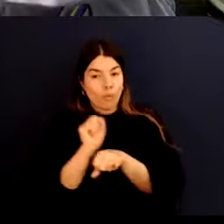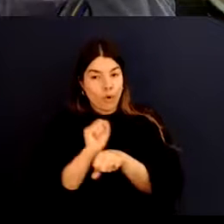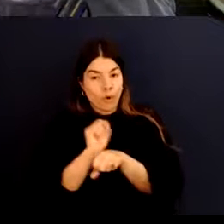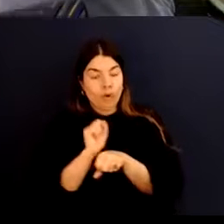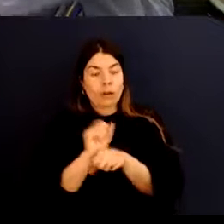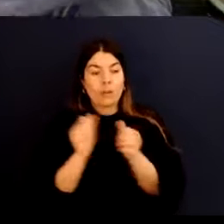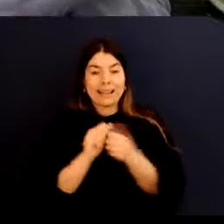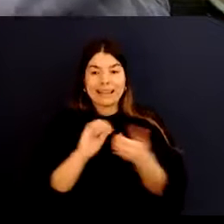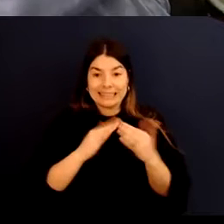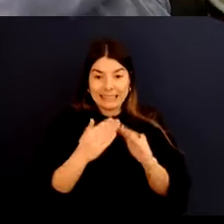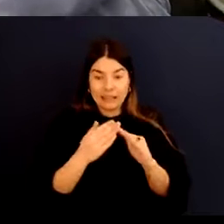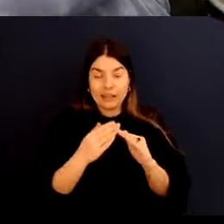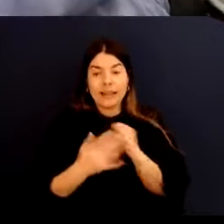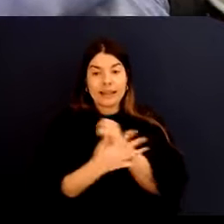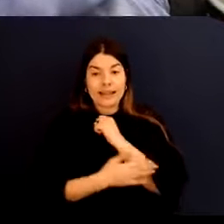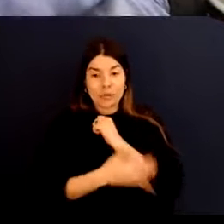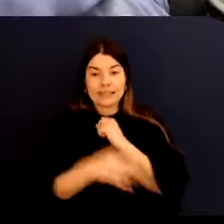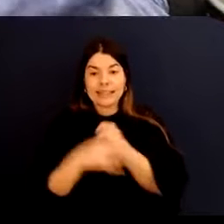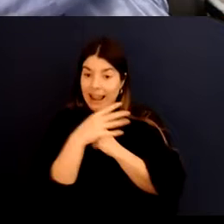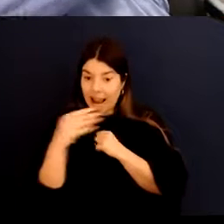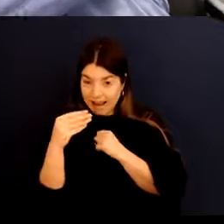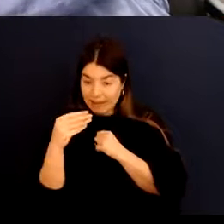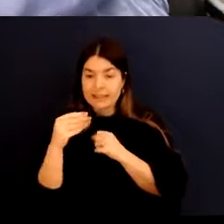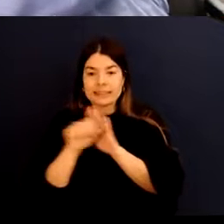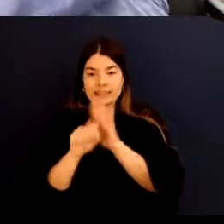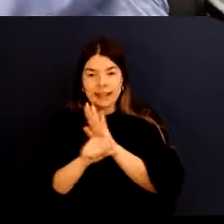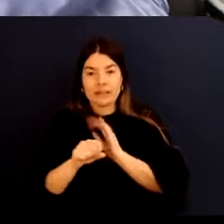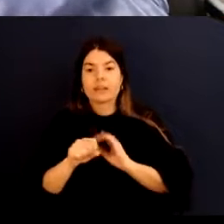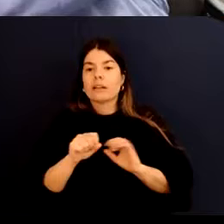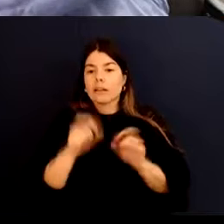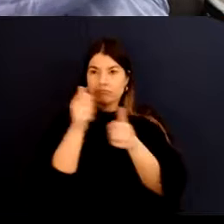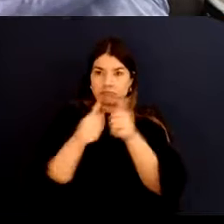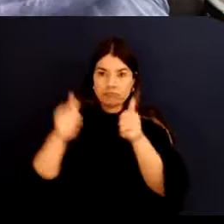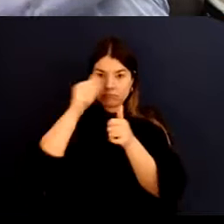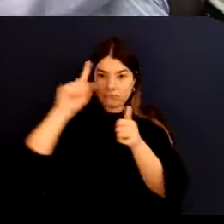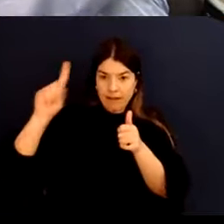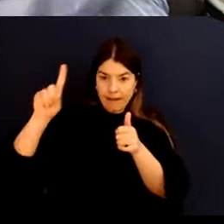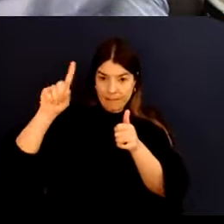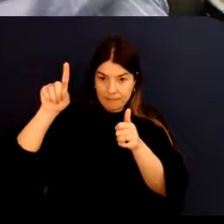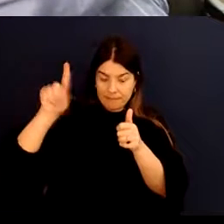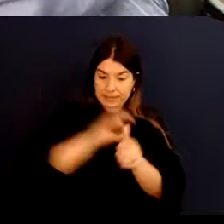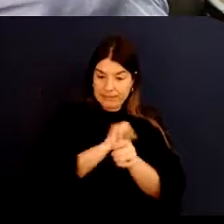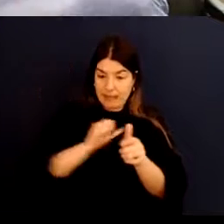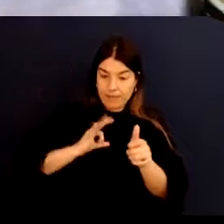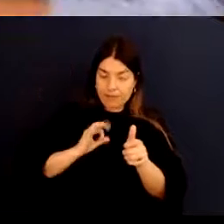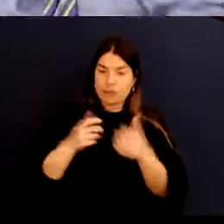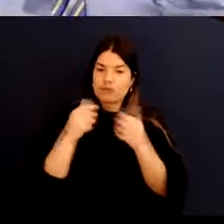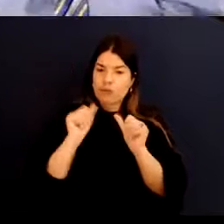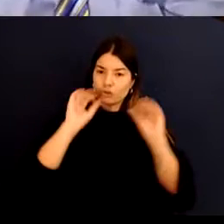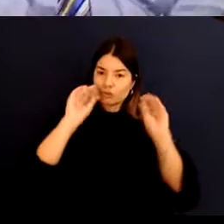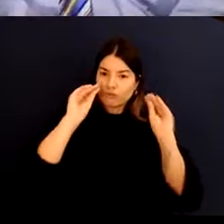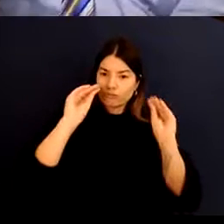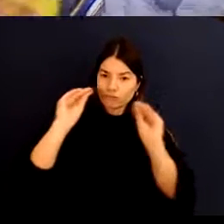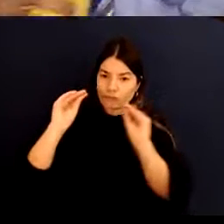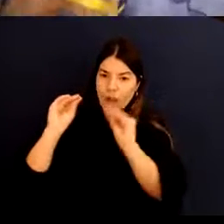city, county, and state officials to try to educate on why these questions should be asked and on